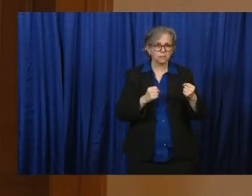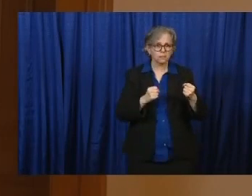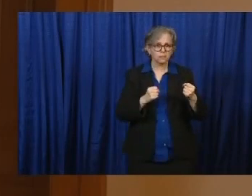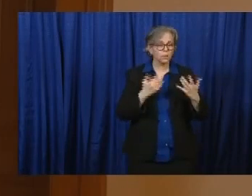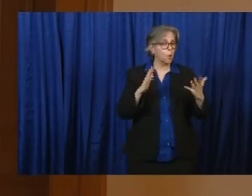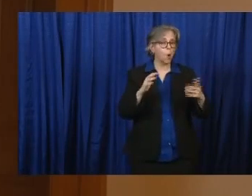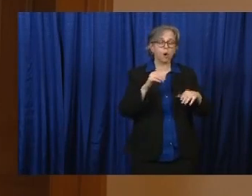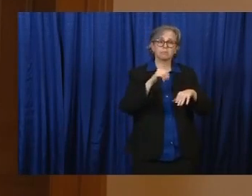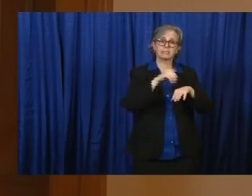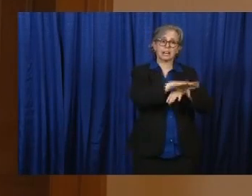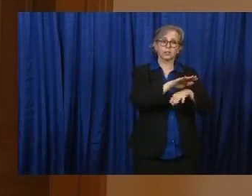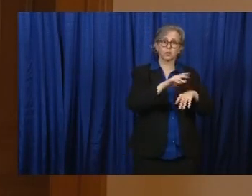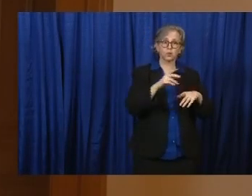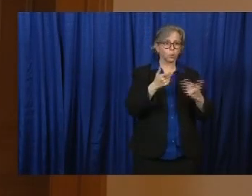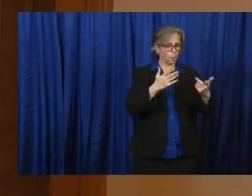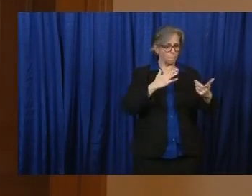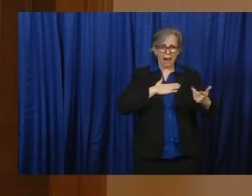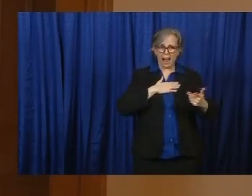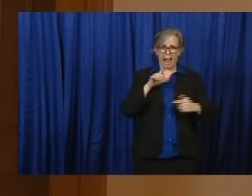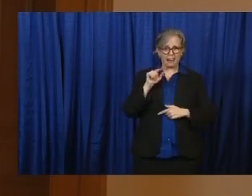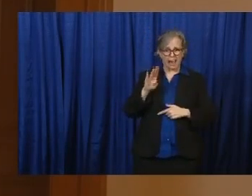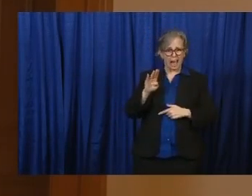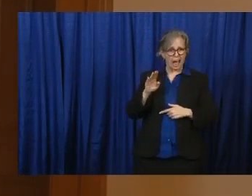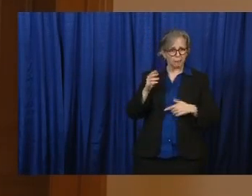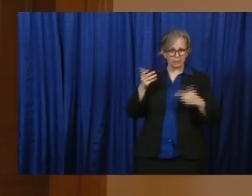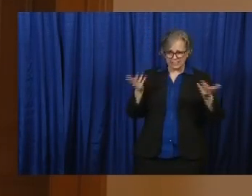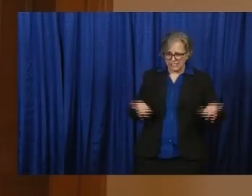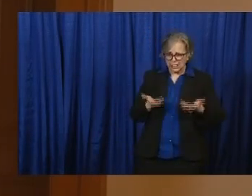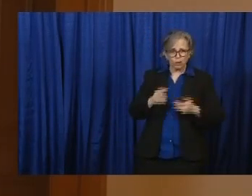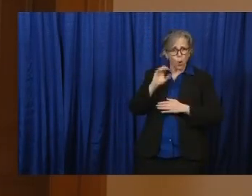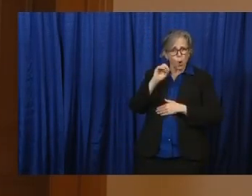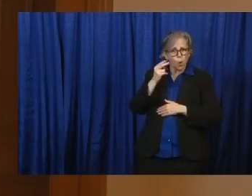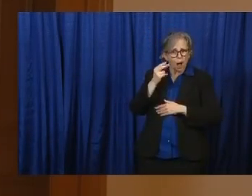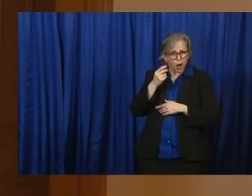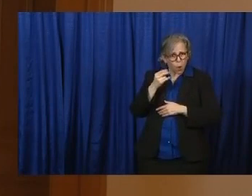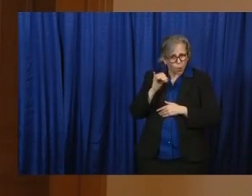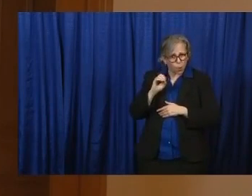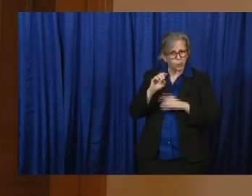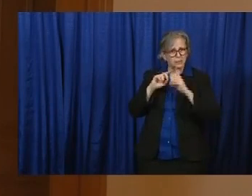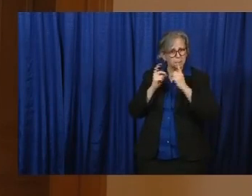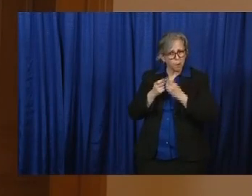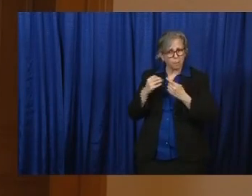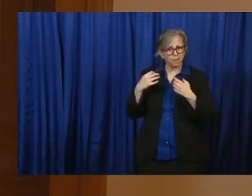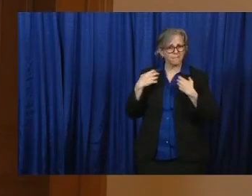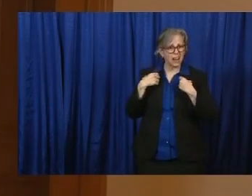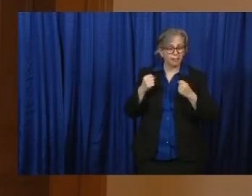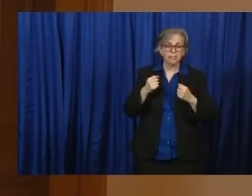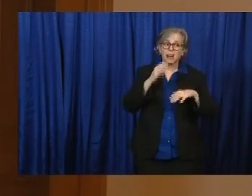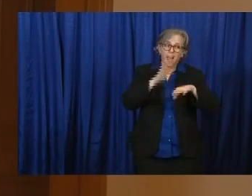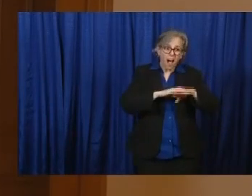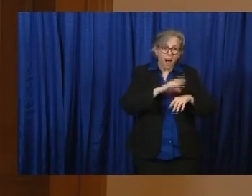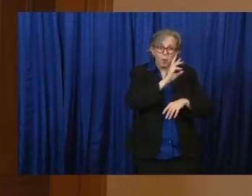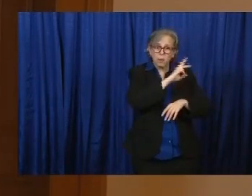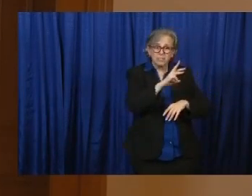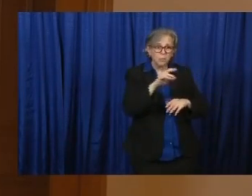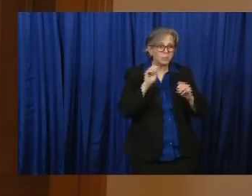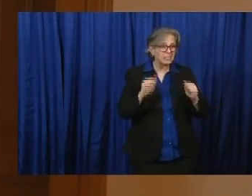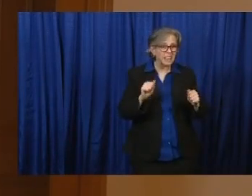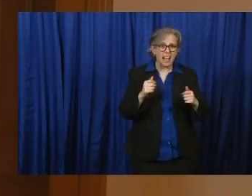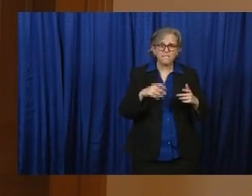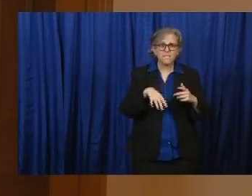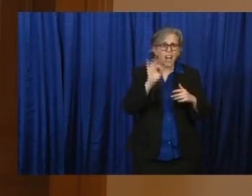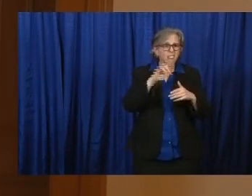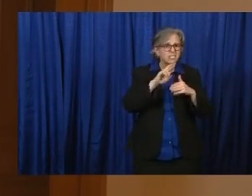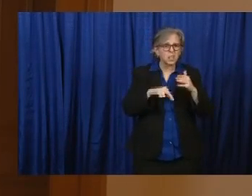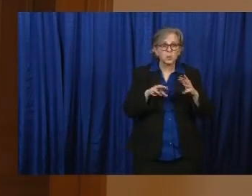it to my lab, Ohio Department of Health. It's on our website. We can get that run for you in 8 hours. It takes us about